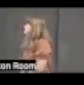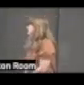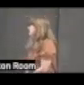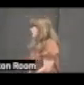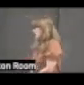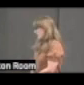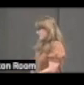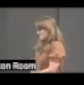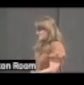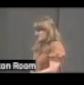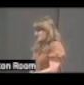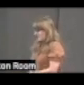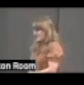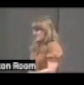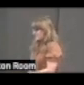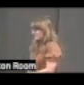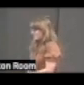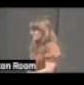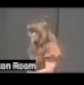male. And